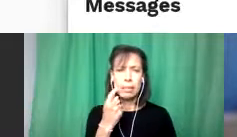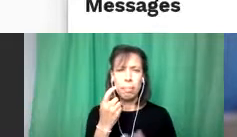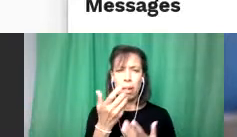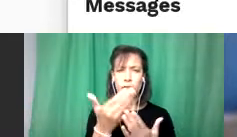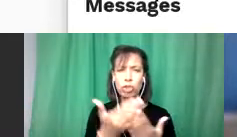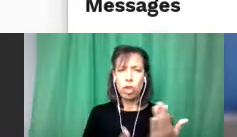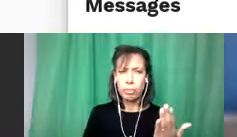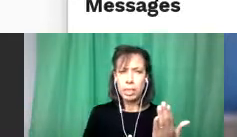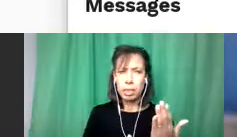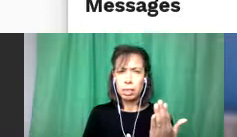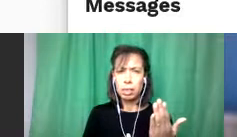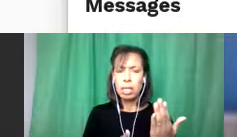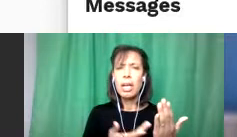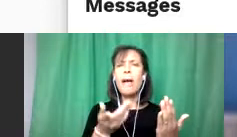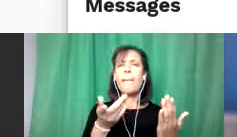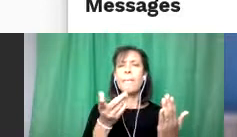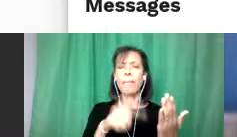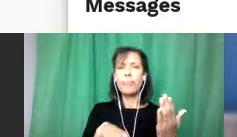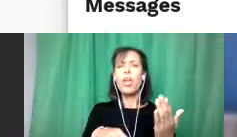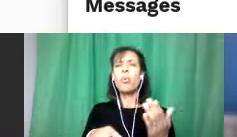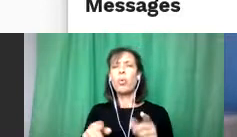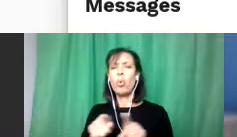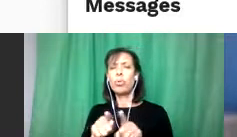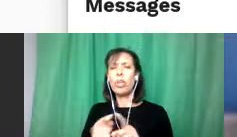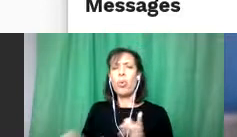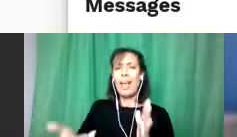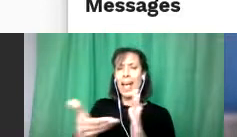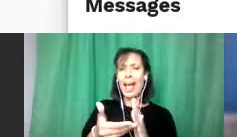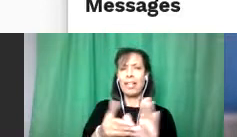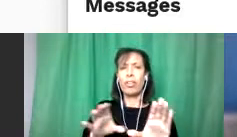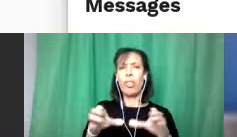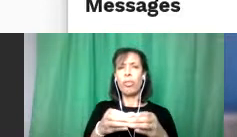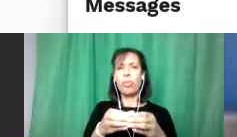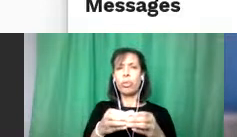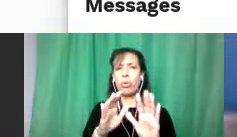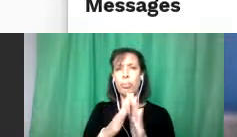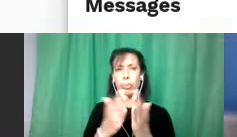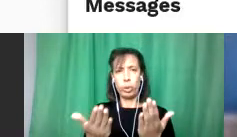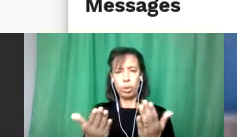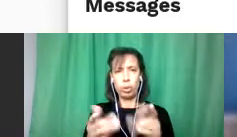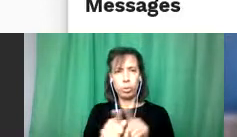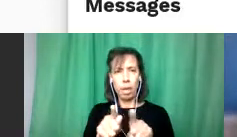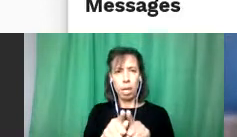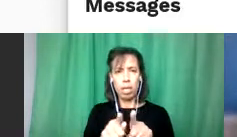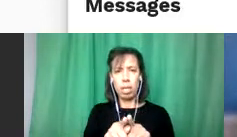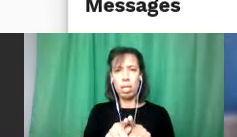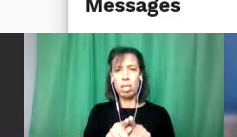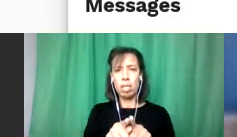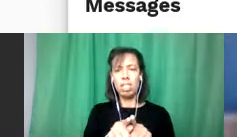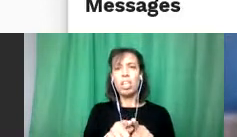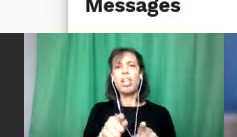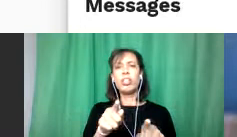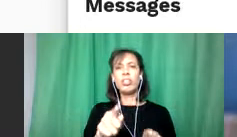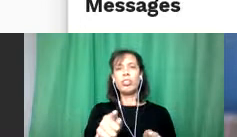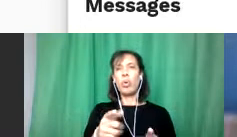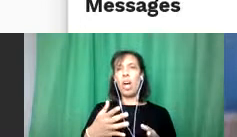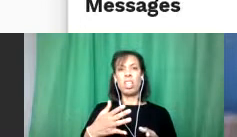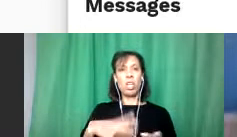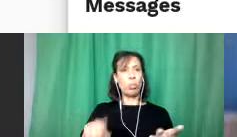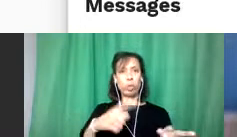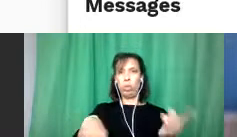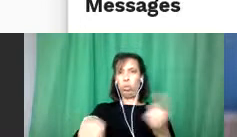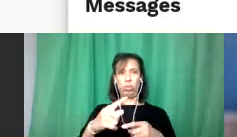assignment, and then I will also put the module book up as well. But I thought it was useful to actually talk through this with you, so I don't want to panic anybody. I want